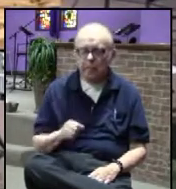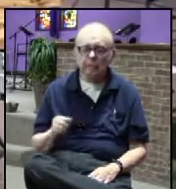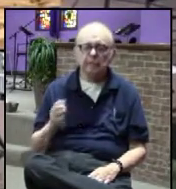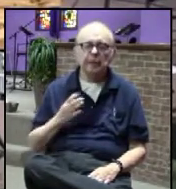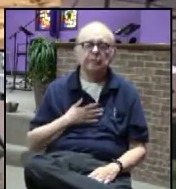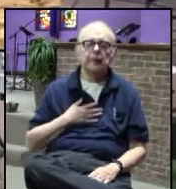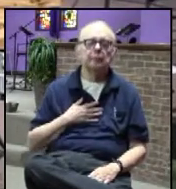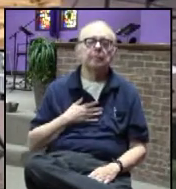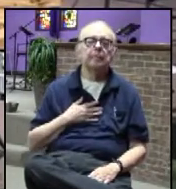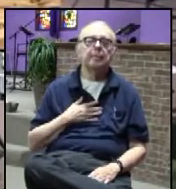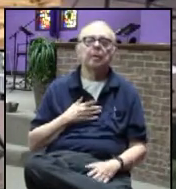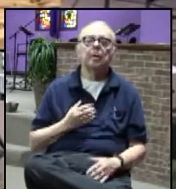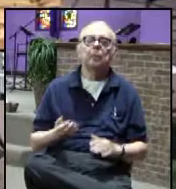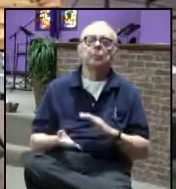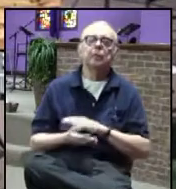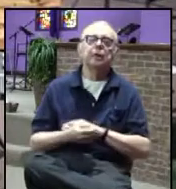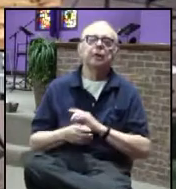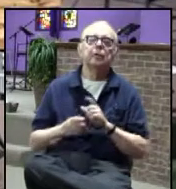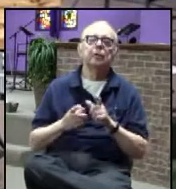run.